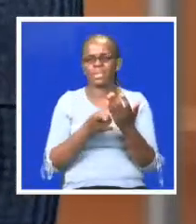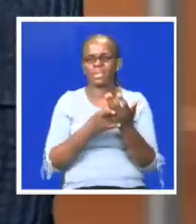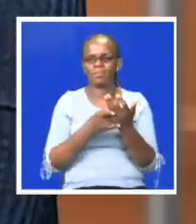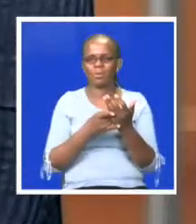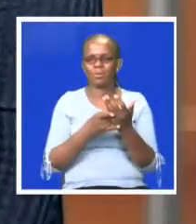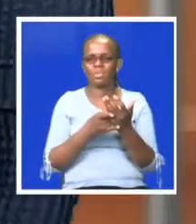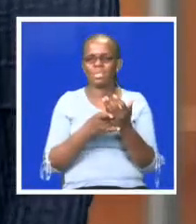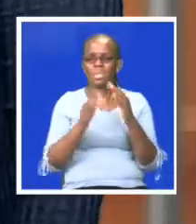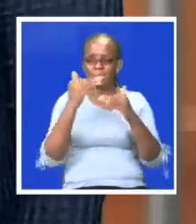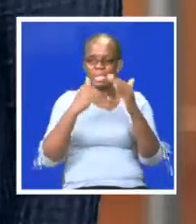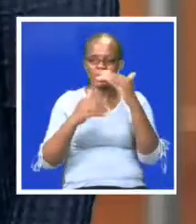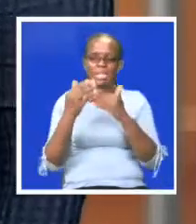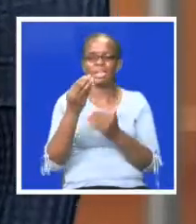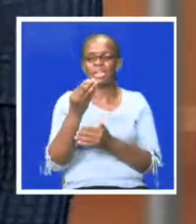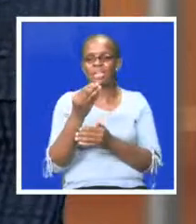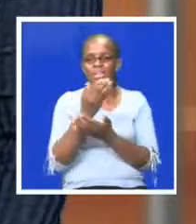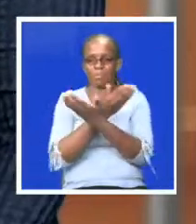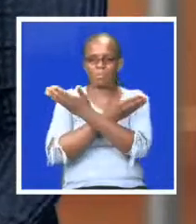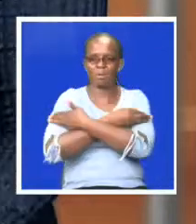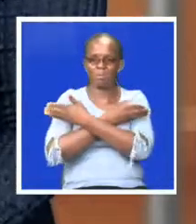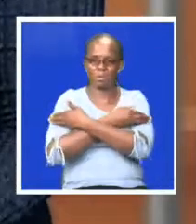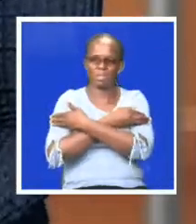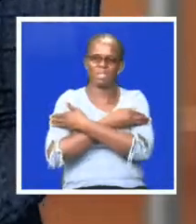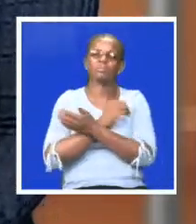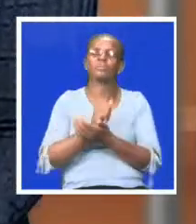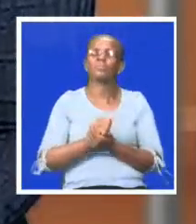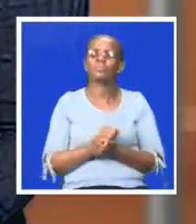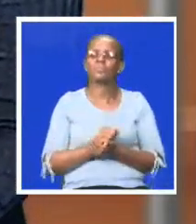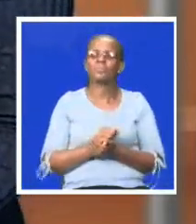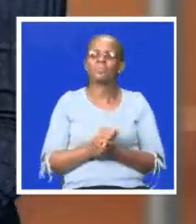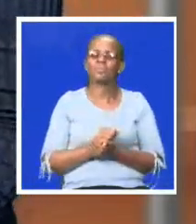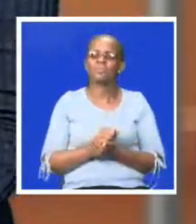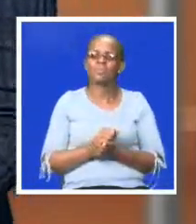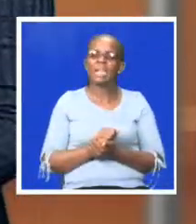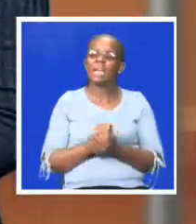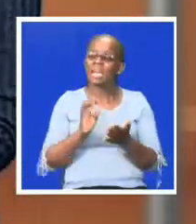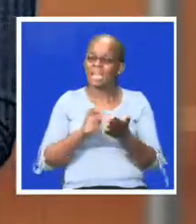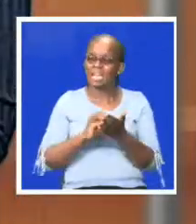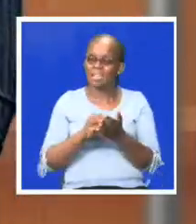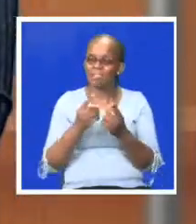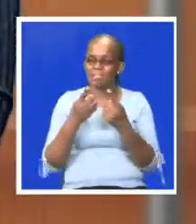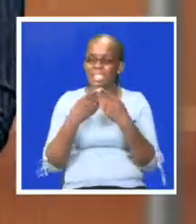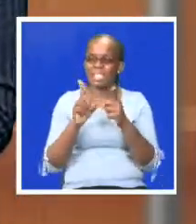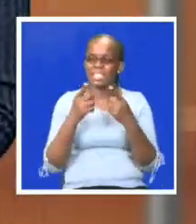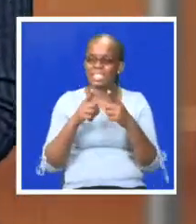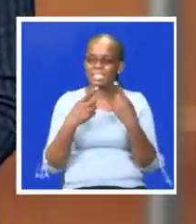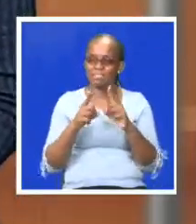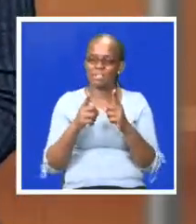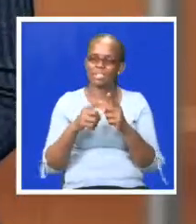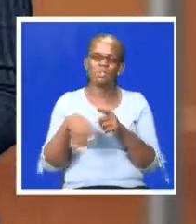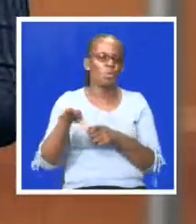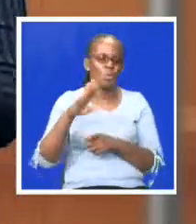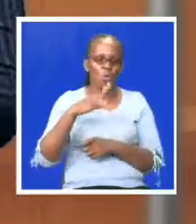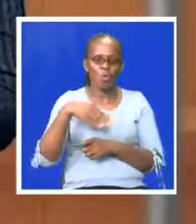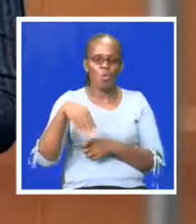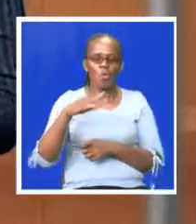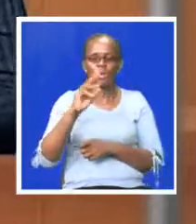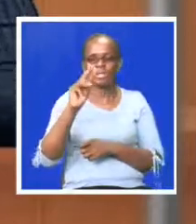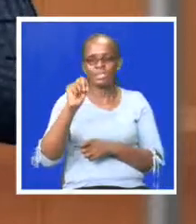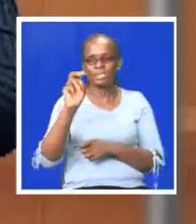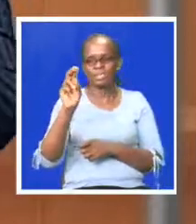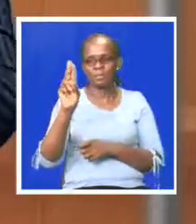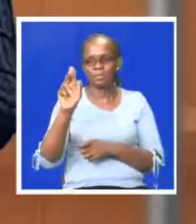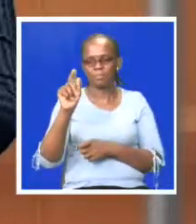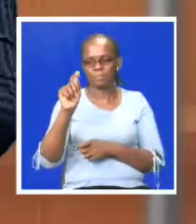food. So you can have your peanuts, you can have your walnuts if you know them, but they all nuts, they help